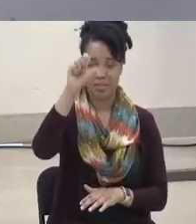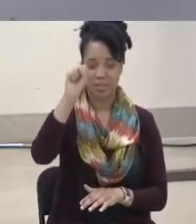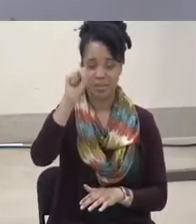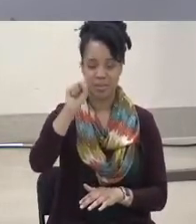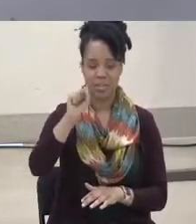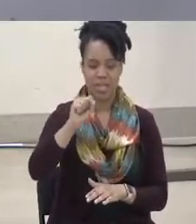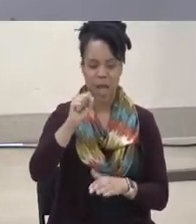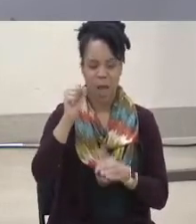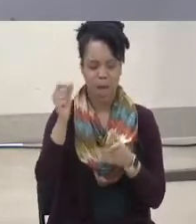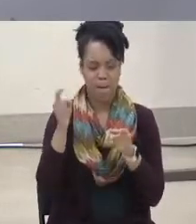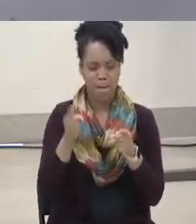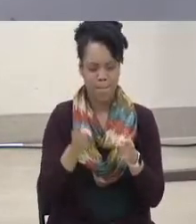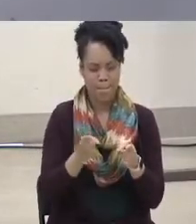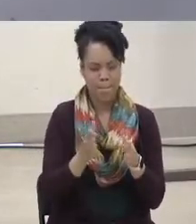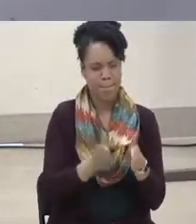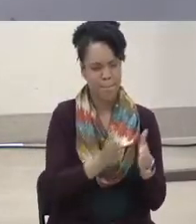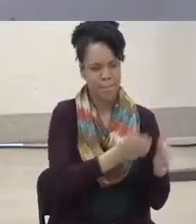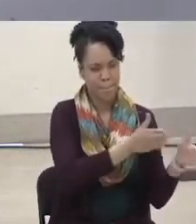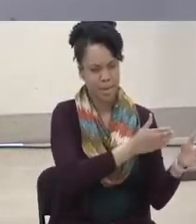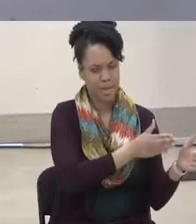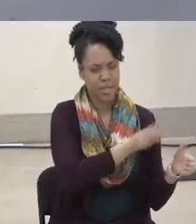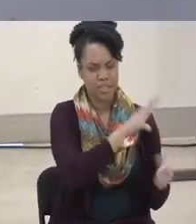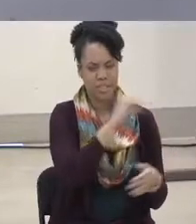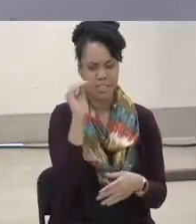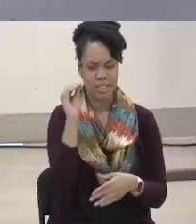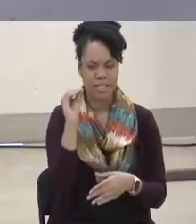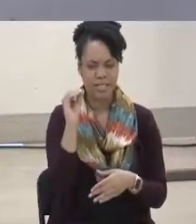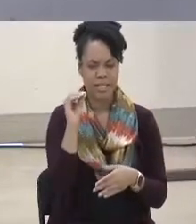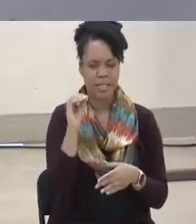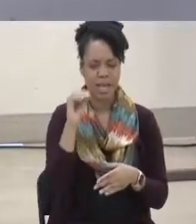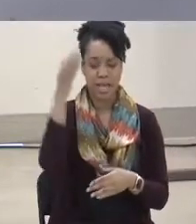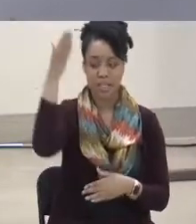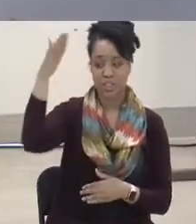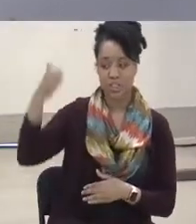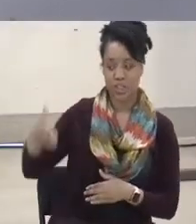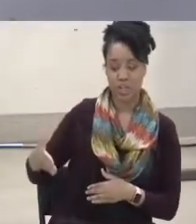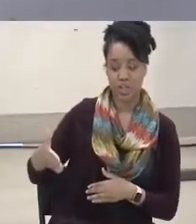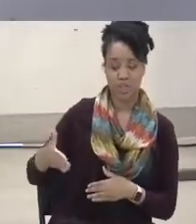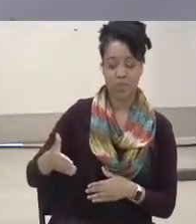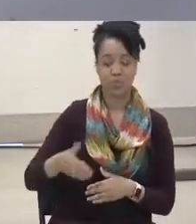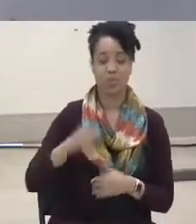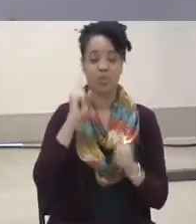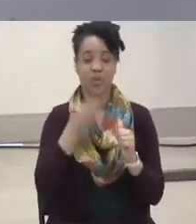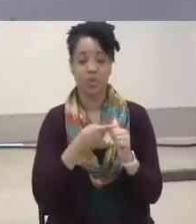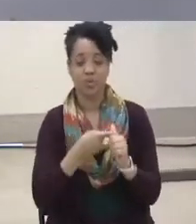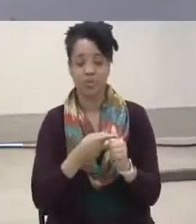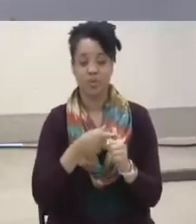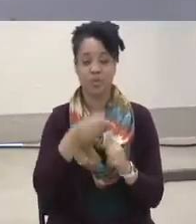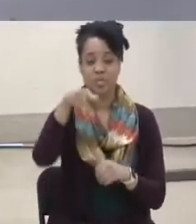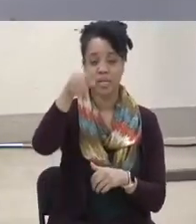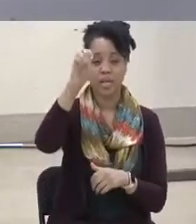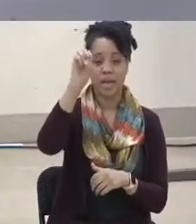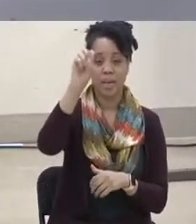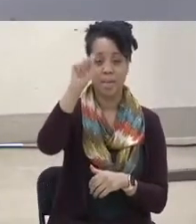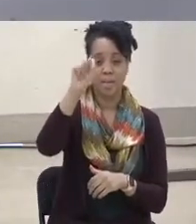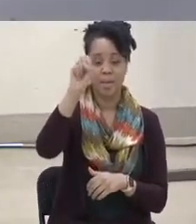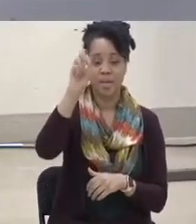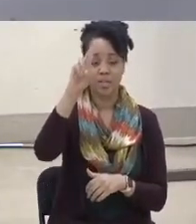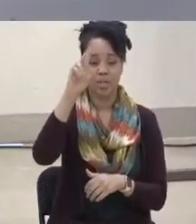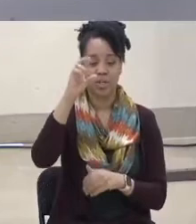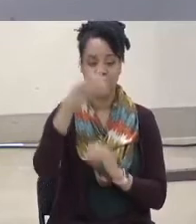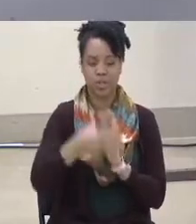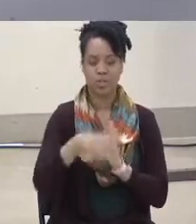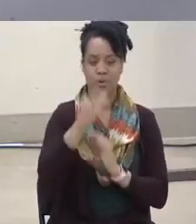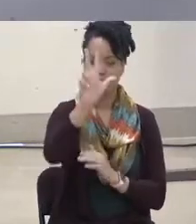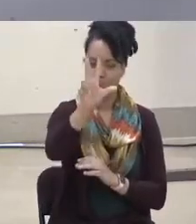and shadows. patrones y sombras. The Bible speaks in 1 Peter chapter 3, verse 21, that baptism is